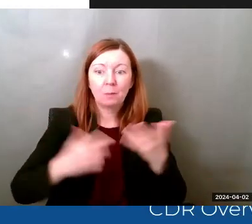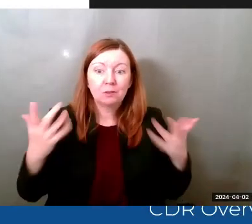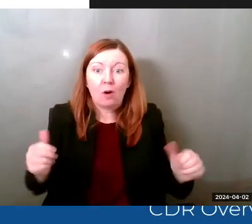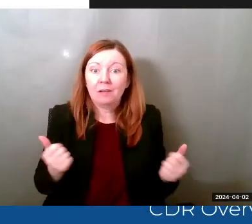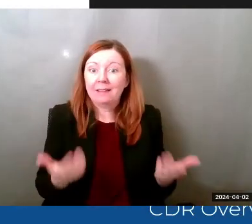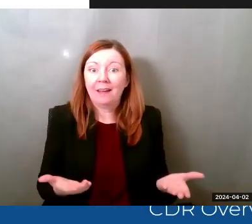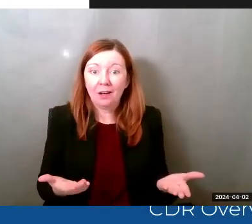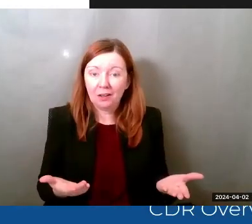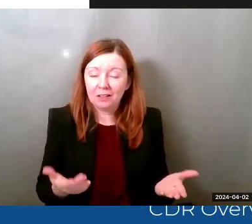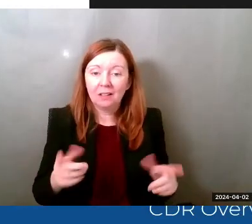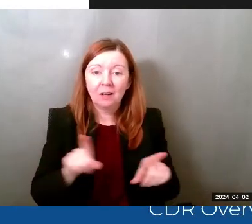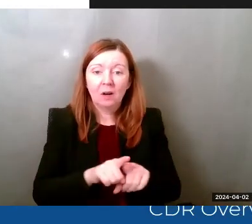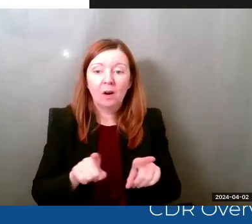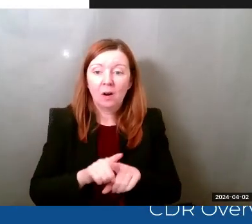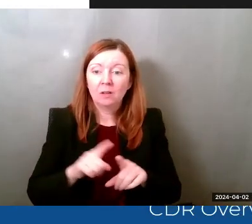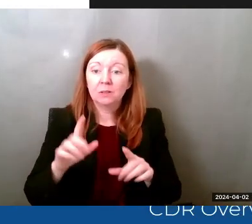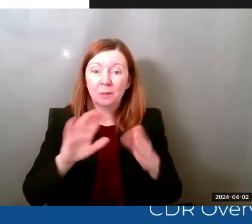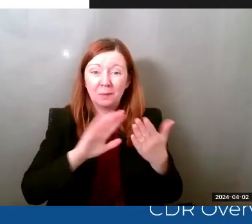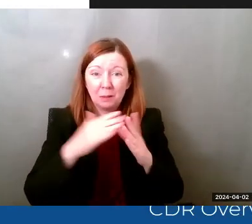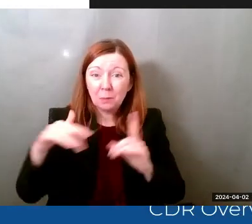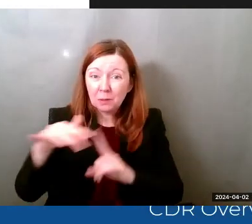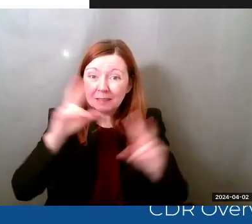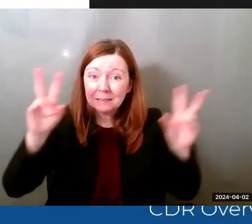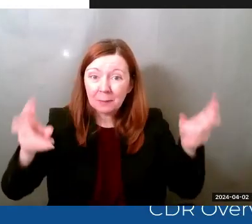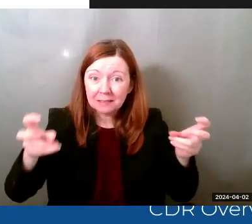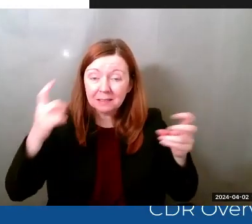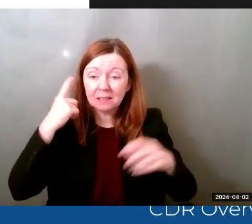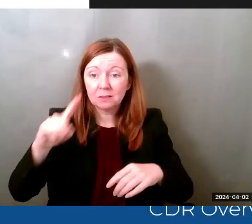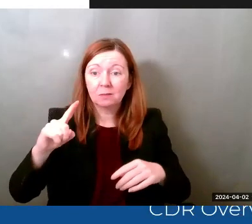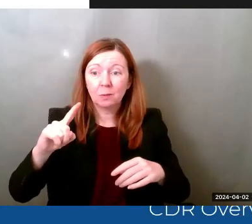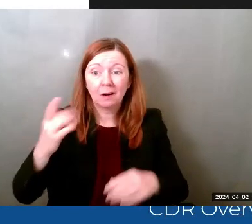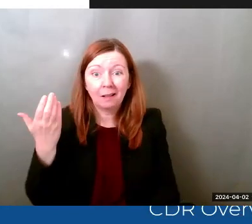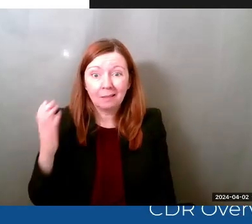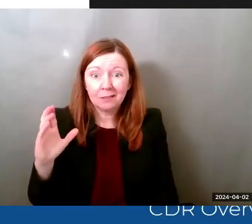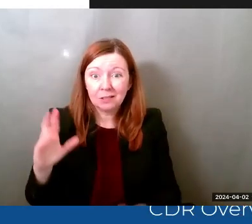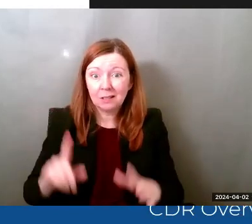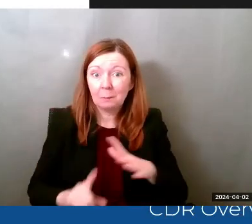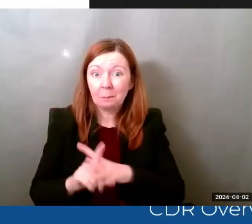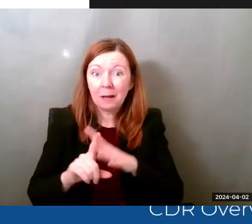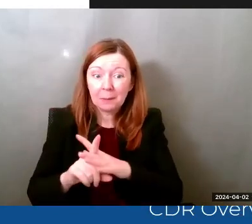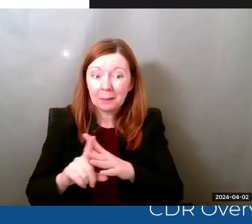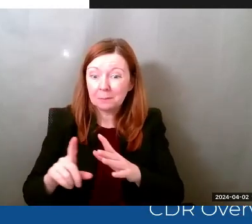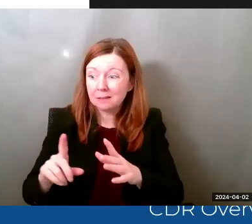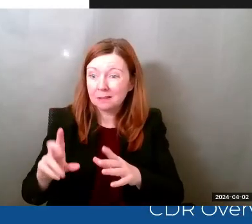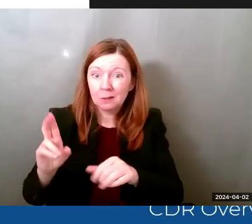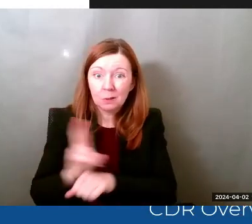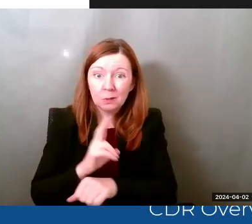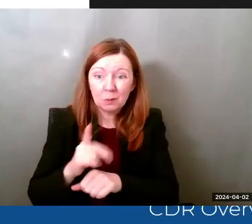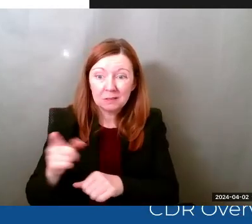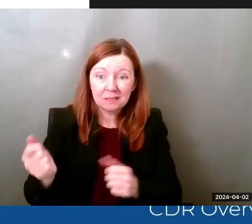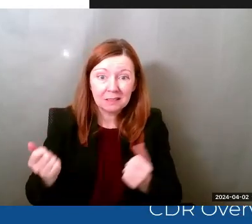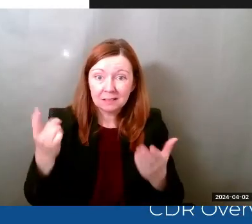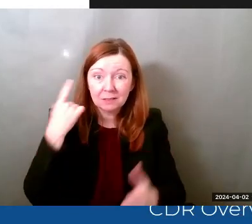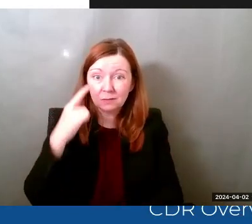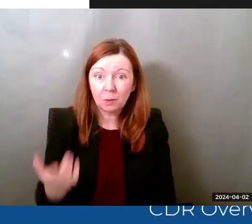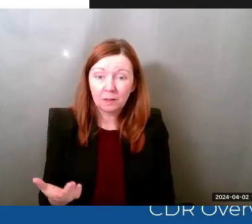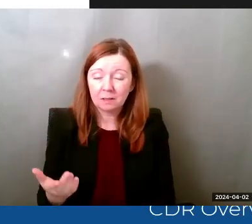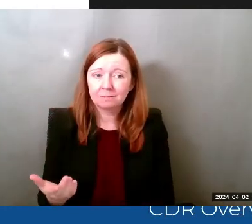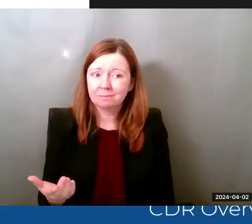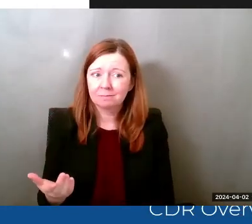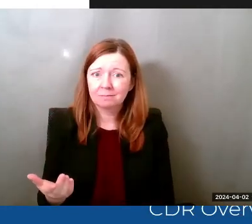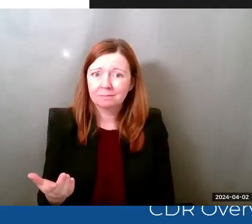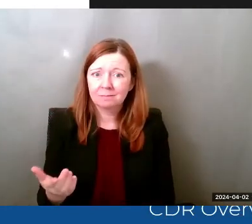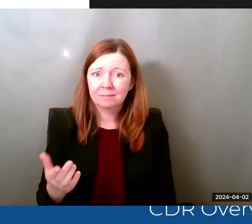exists. Also, in regards to these community spaces for alleged pop-up uses, I think they said they were suggested for,